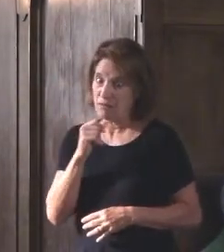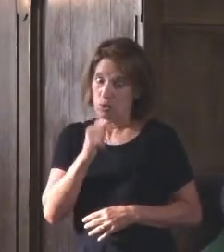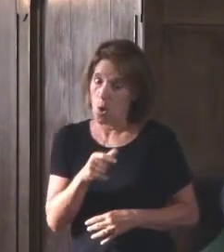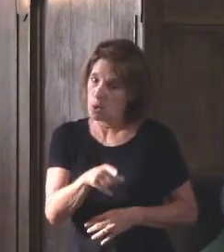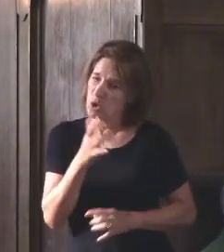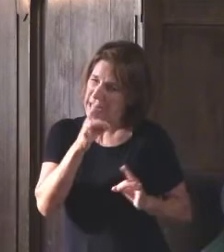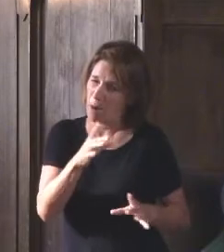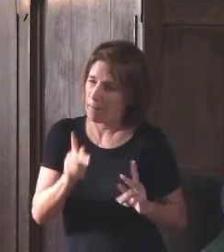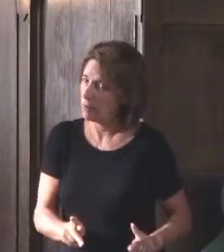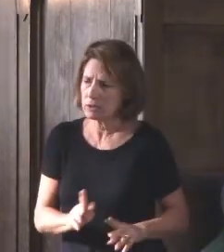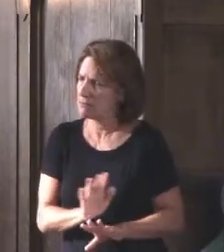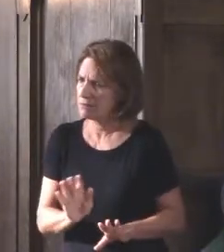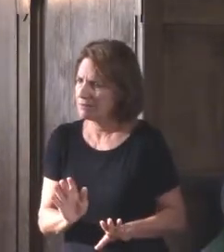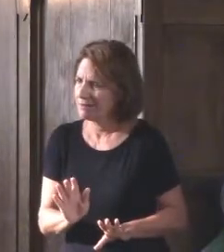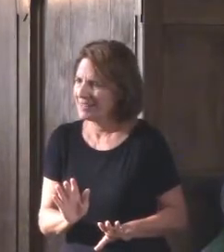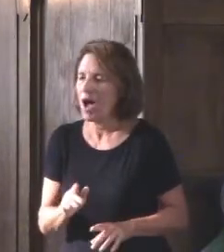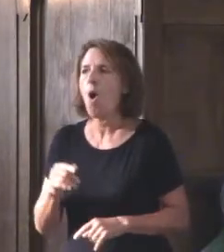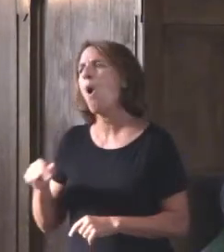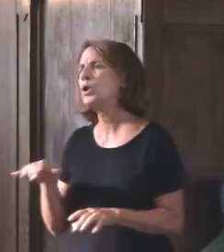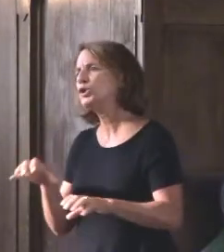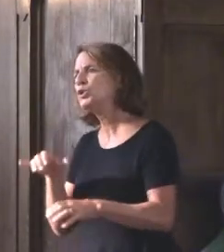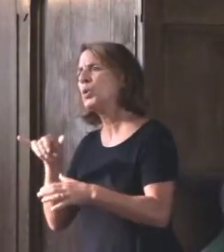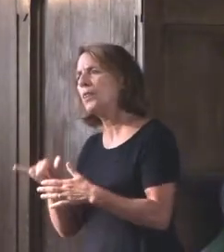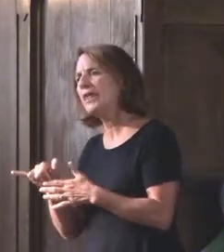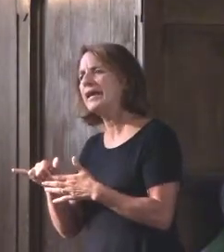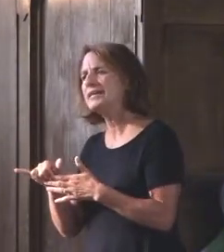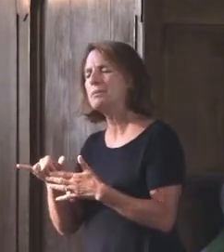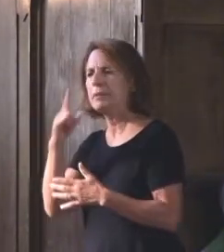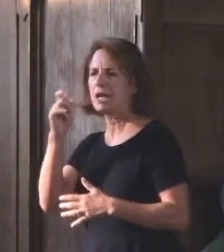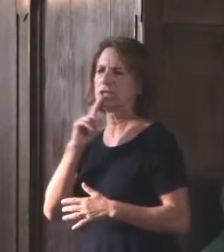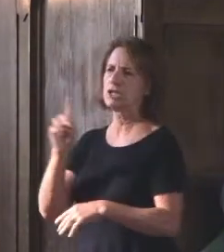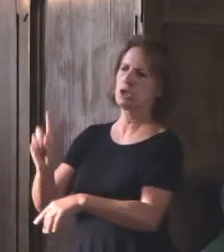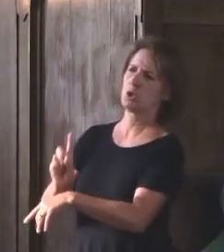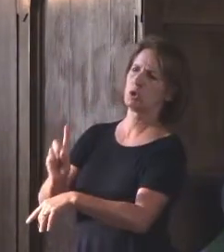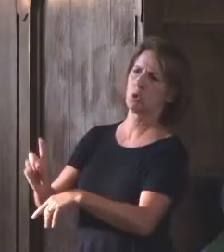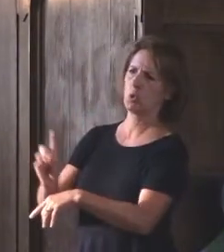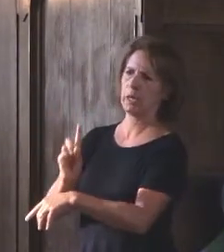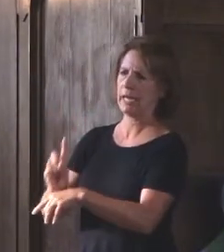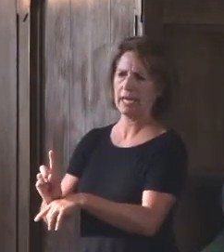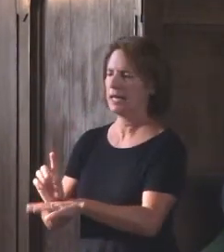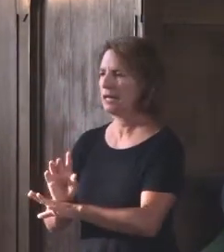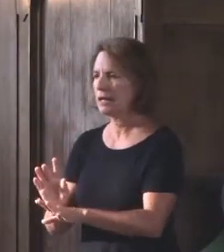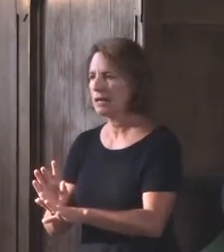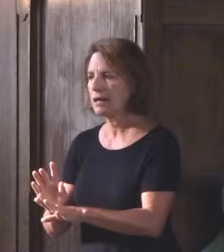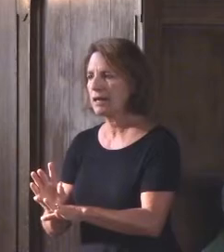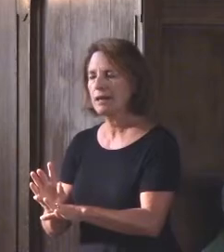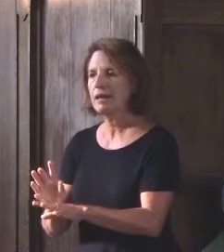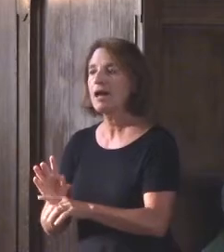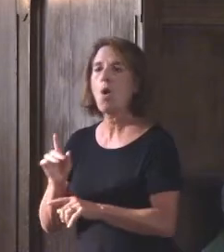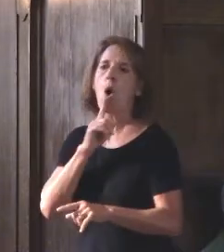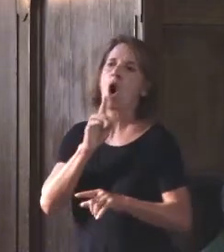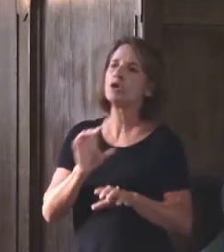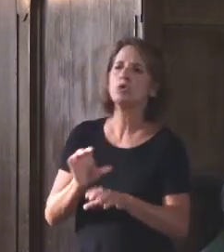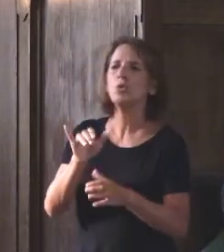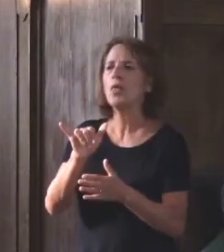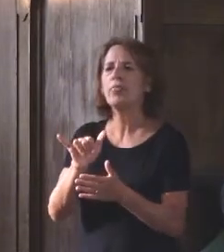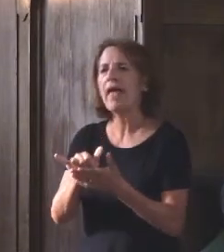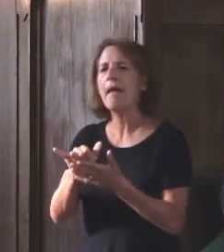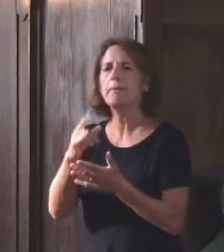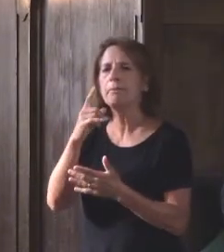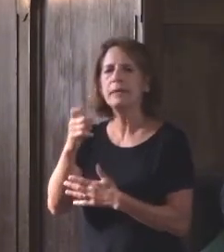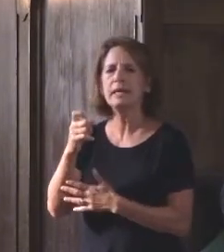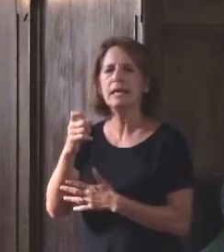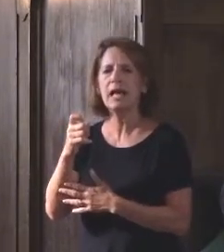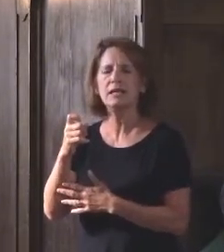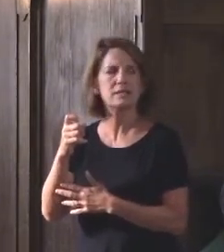person. Or do this out of a sense of duty, just grit your teeth and get through it. Or do this because deep down, maybe you're